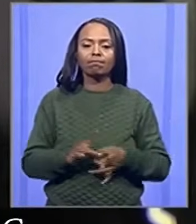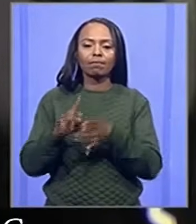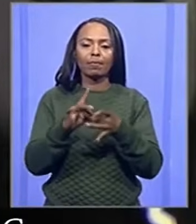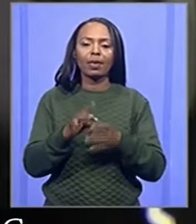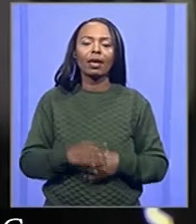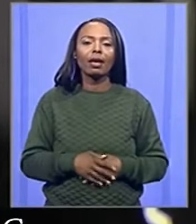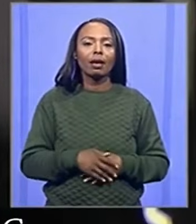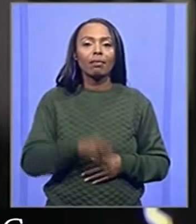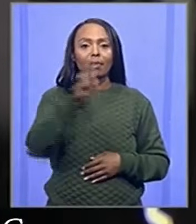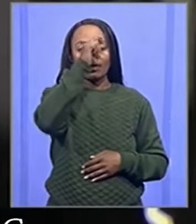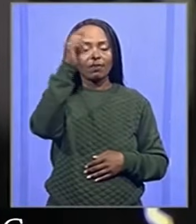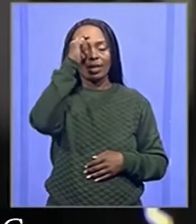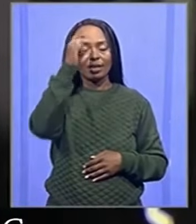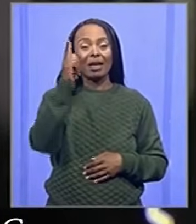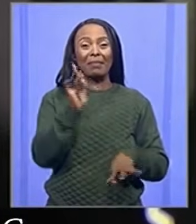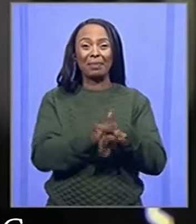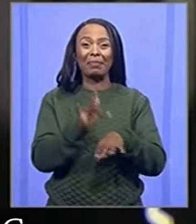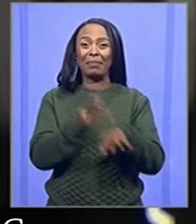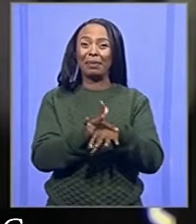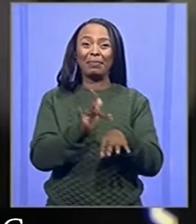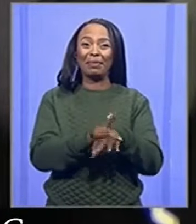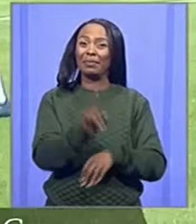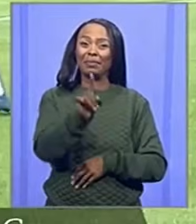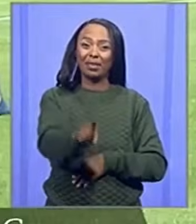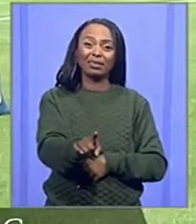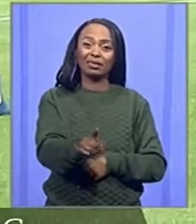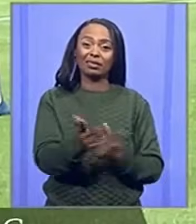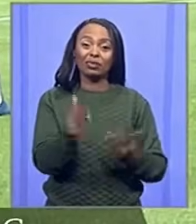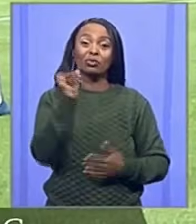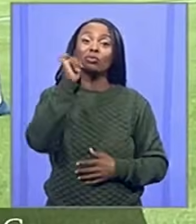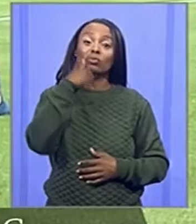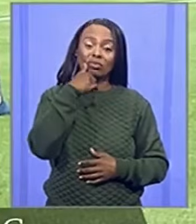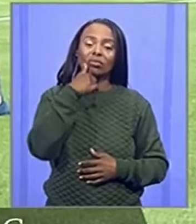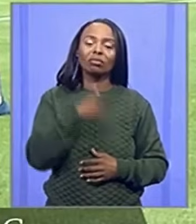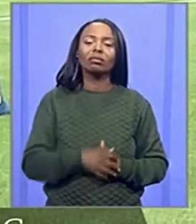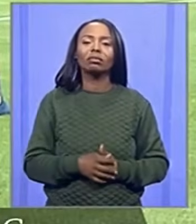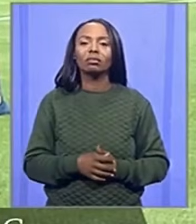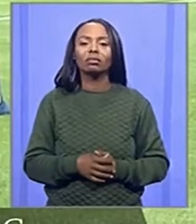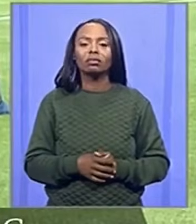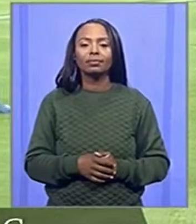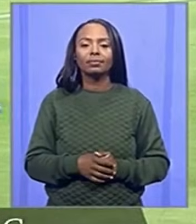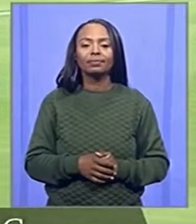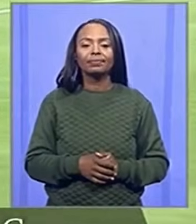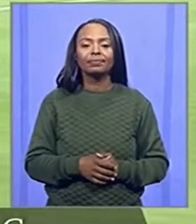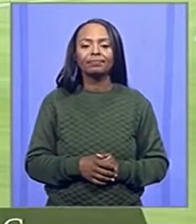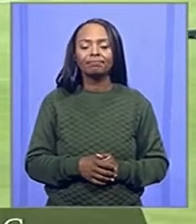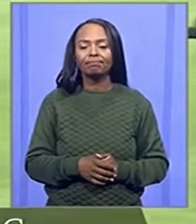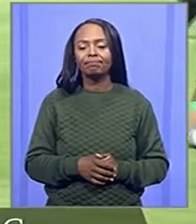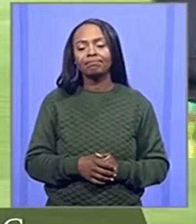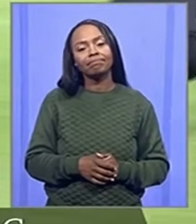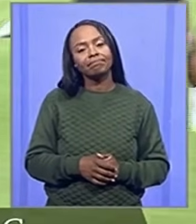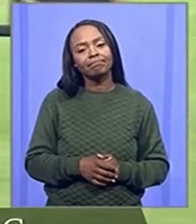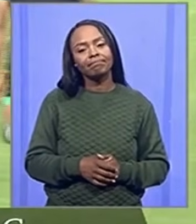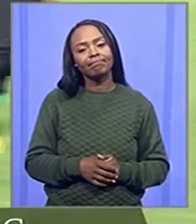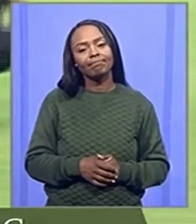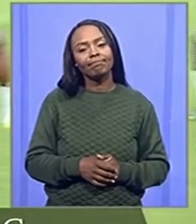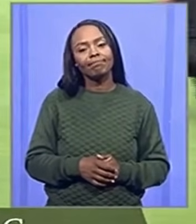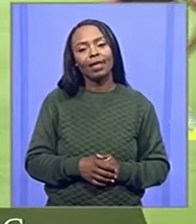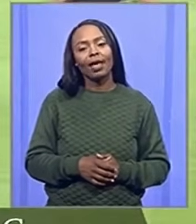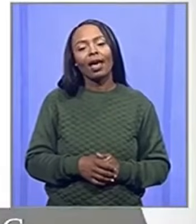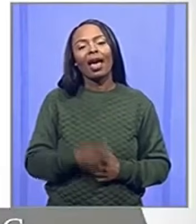go raloka bjalo ka sehlopha sa selegae go sasa. I think it's just a matter of us doing